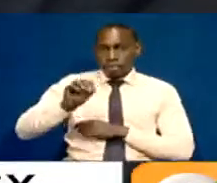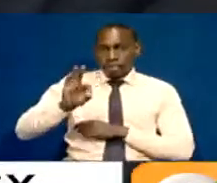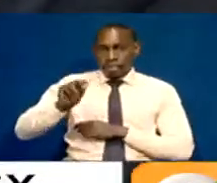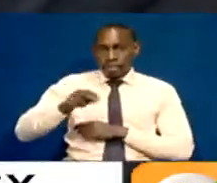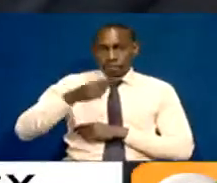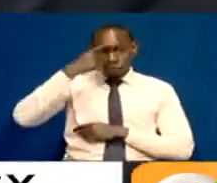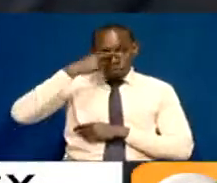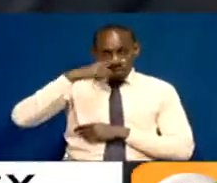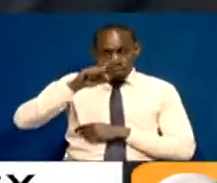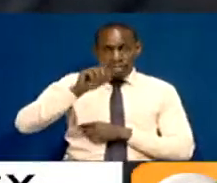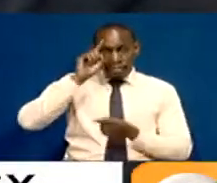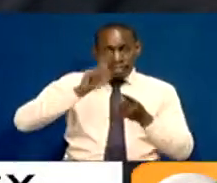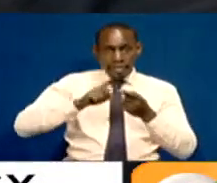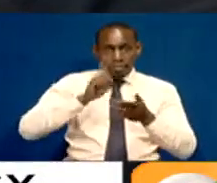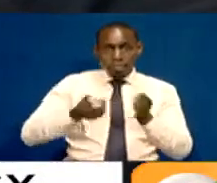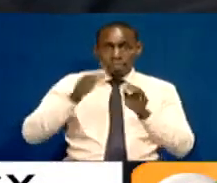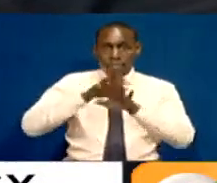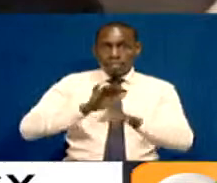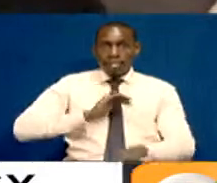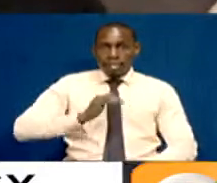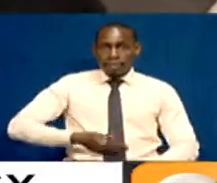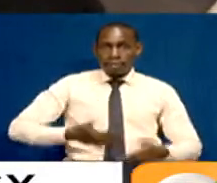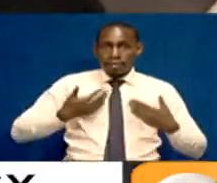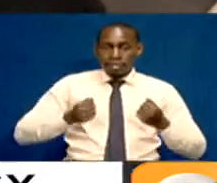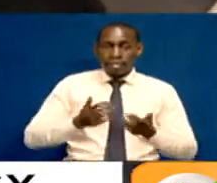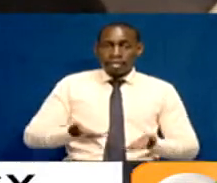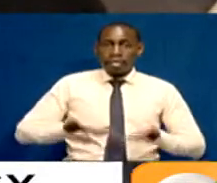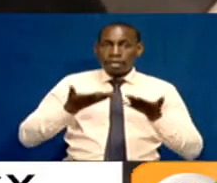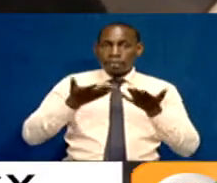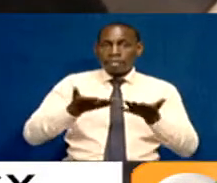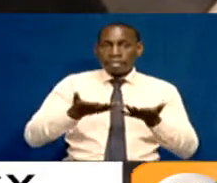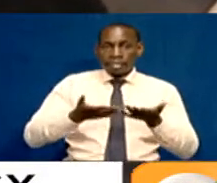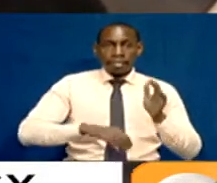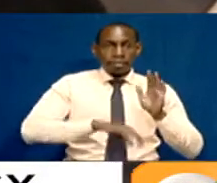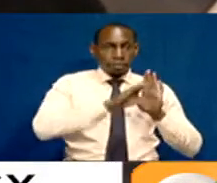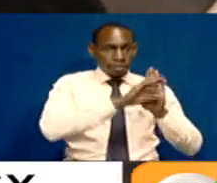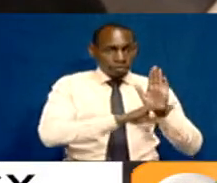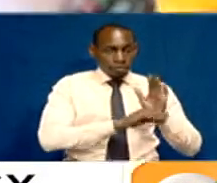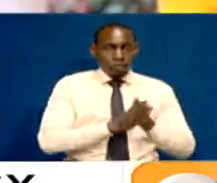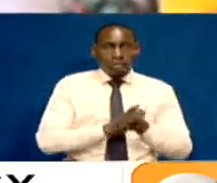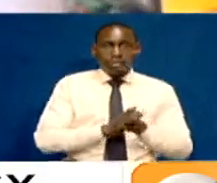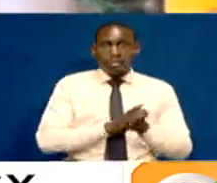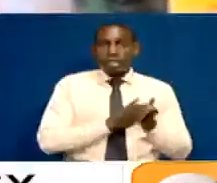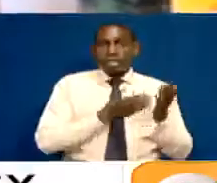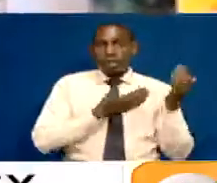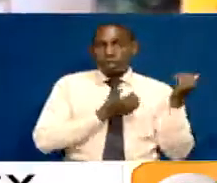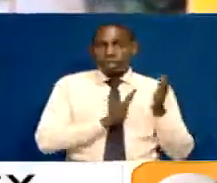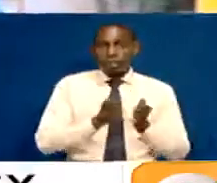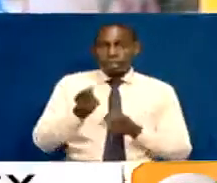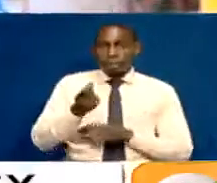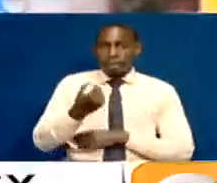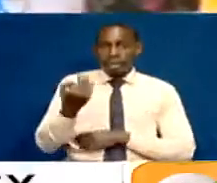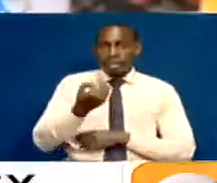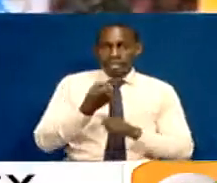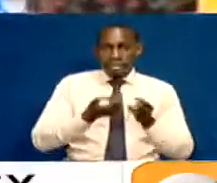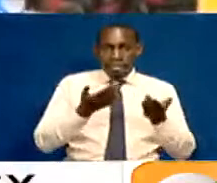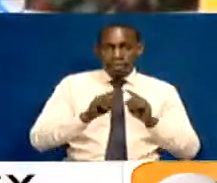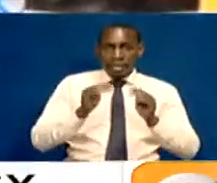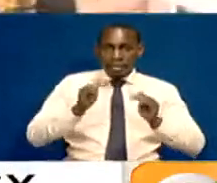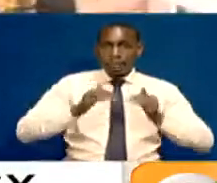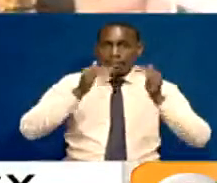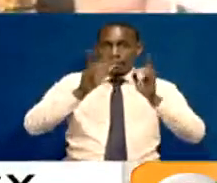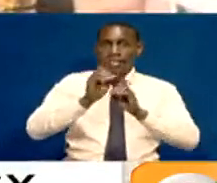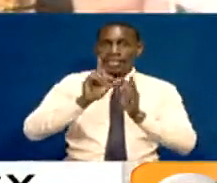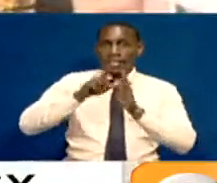The policy, which is meant to align reproductive health with provisions of the Constitution, was scheduled for March this year, but pushed to a